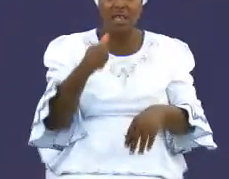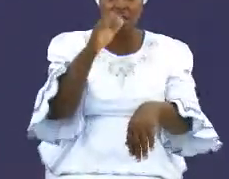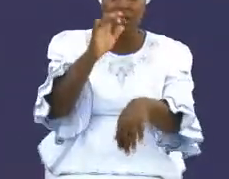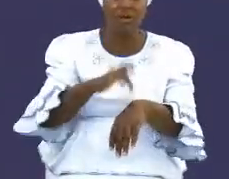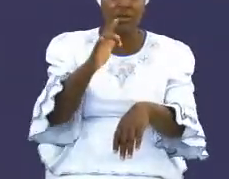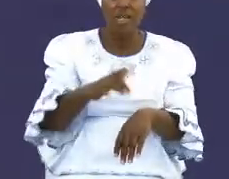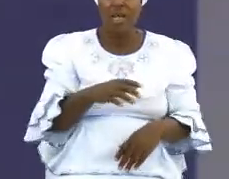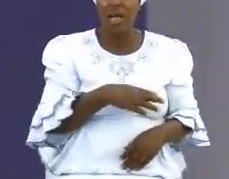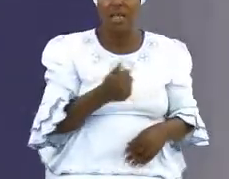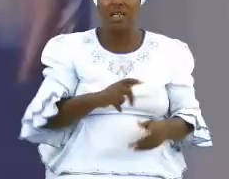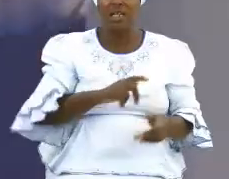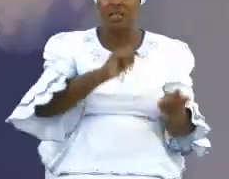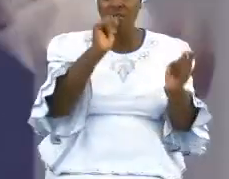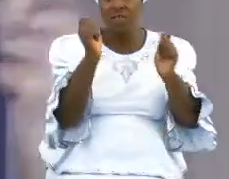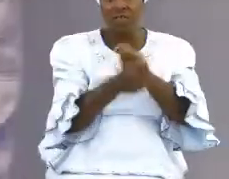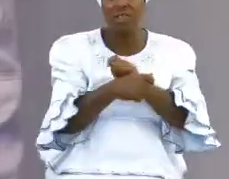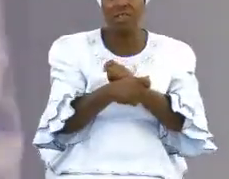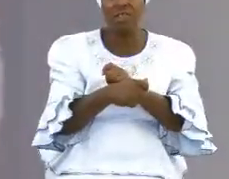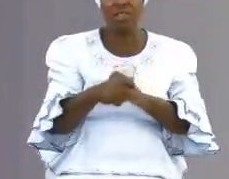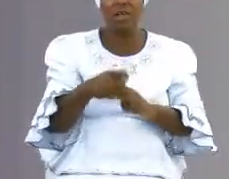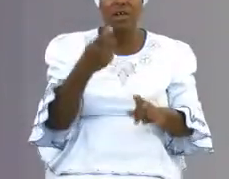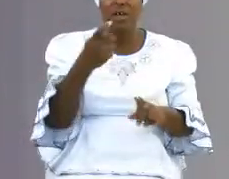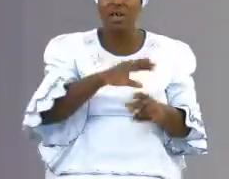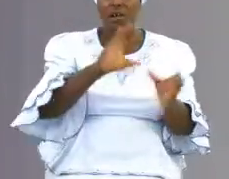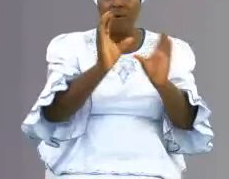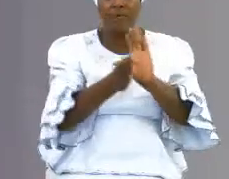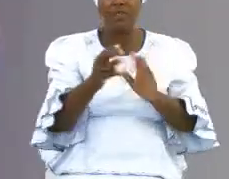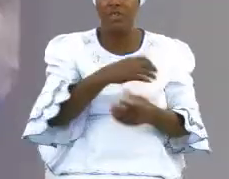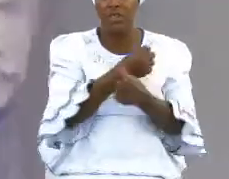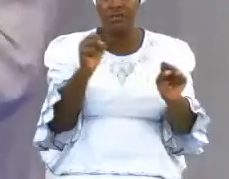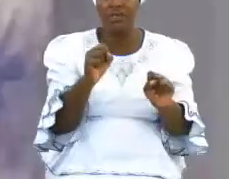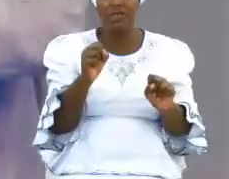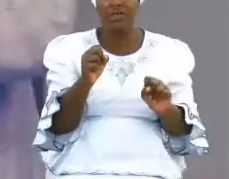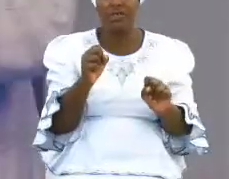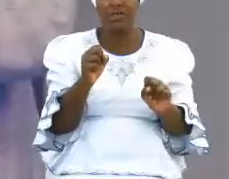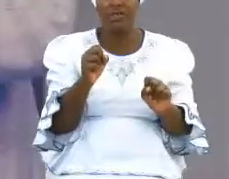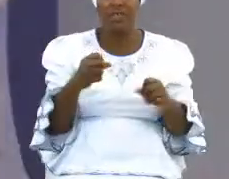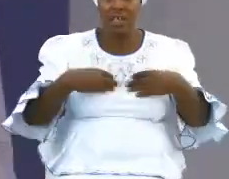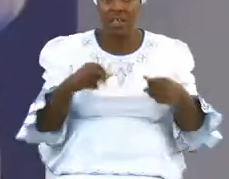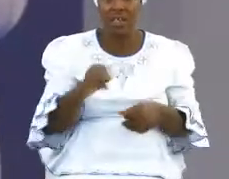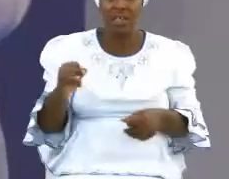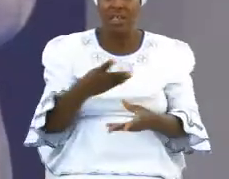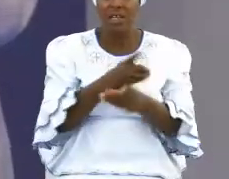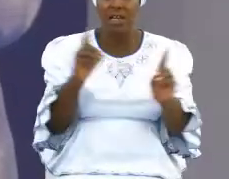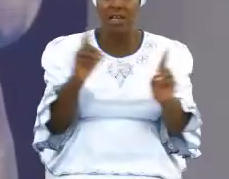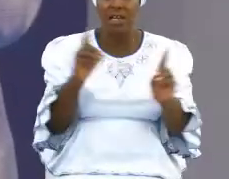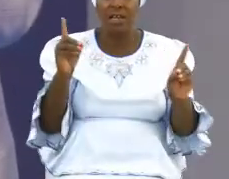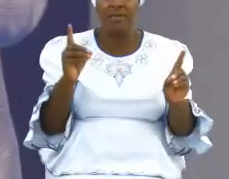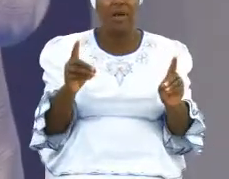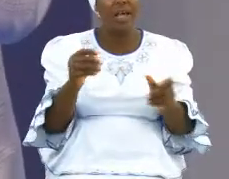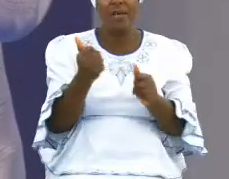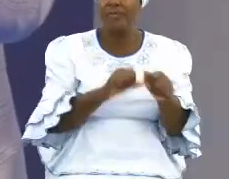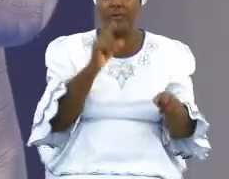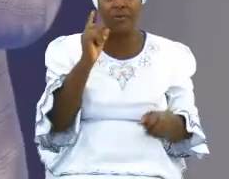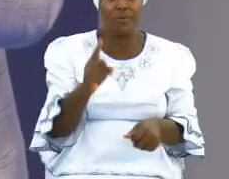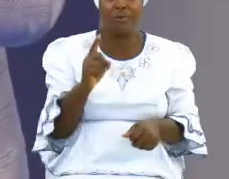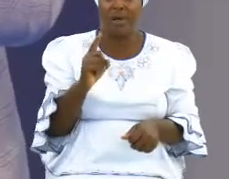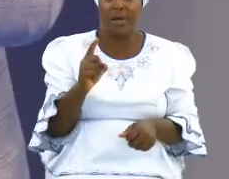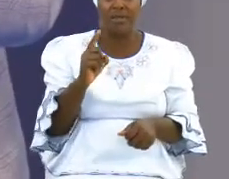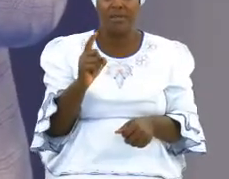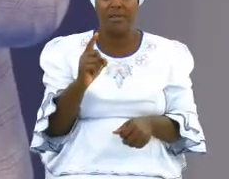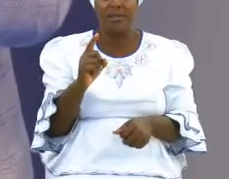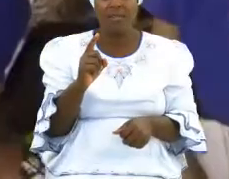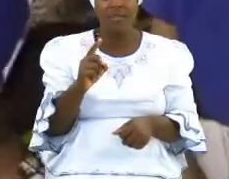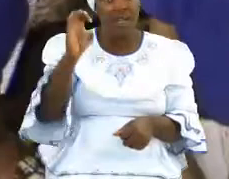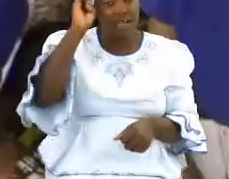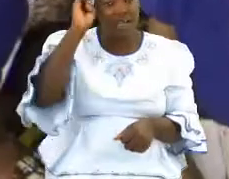a transformation, conversion, salvation, healing, deliverance, everyone, he